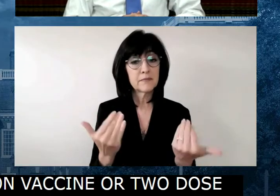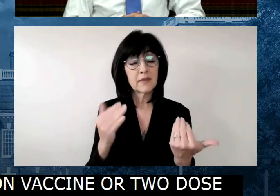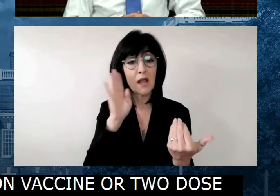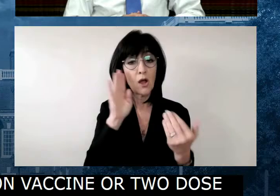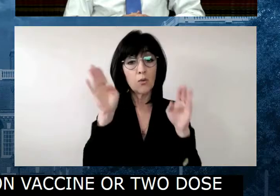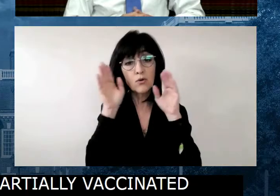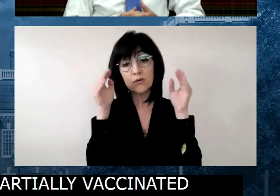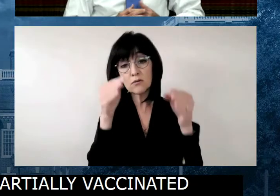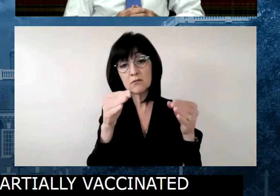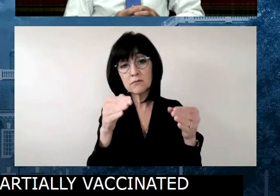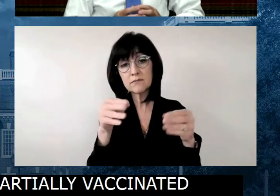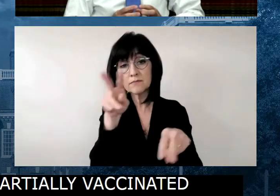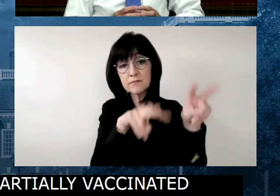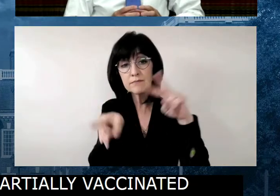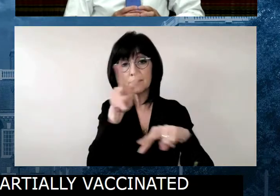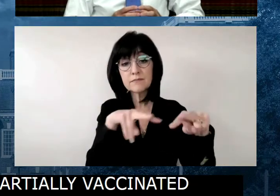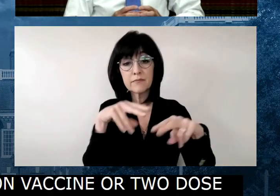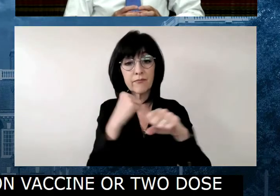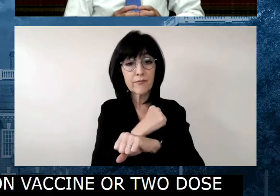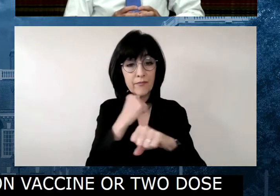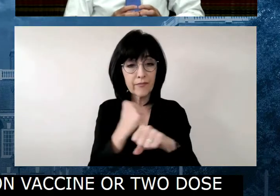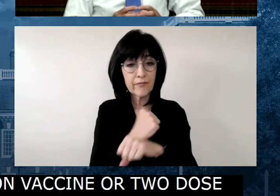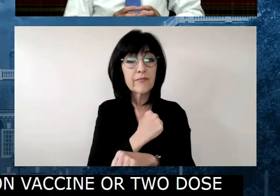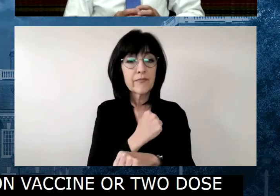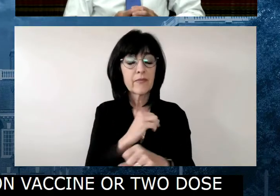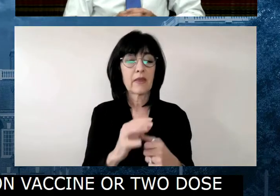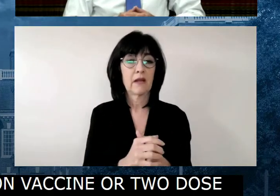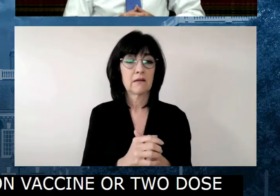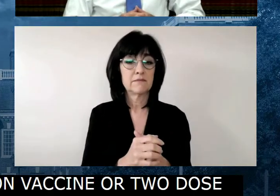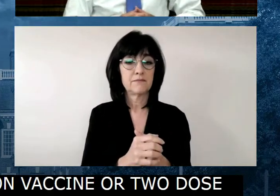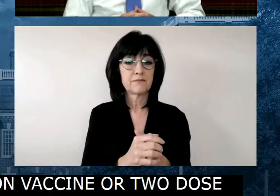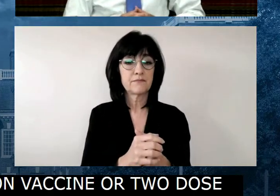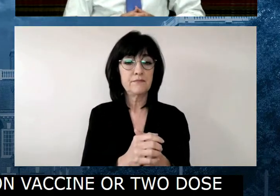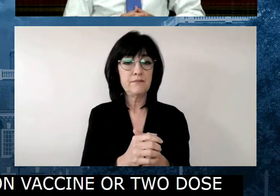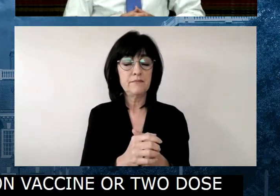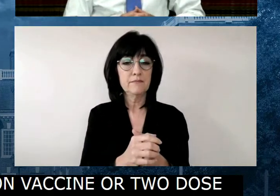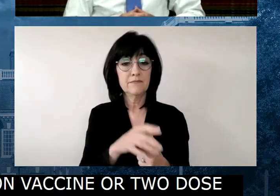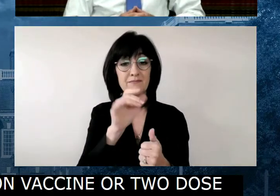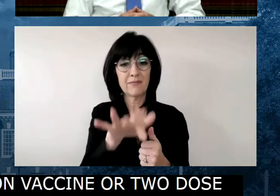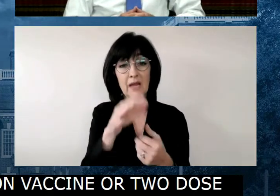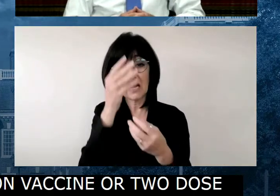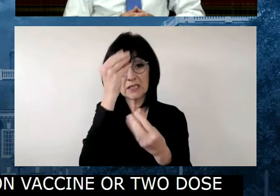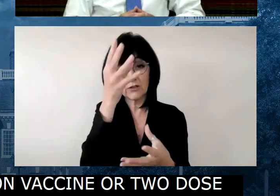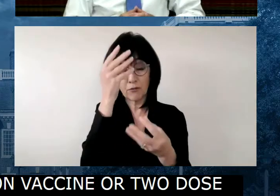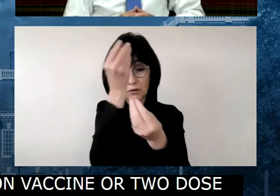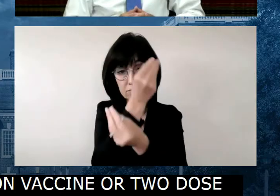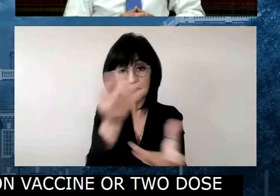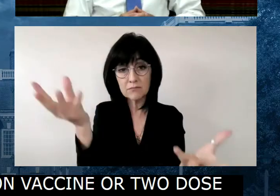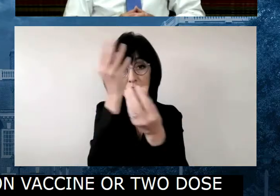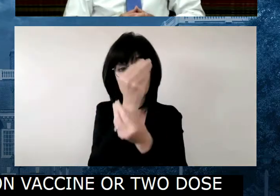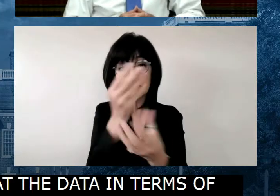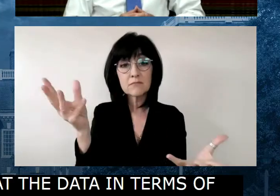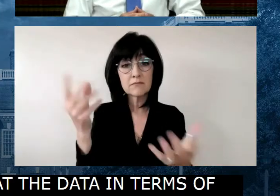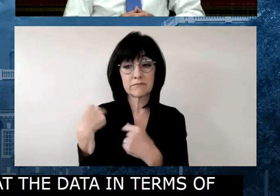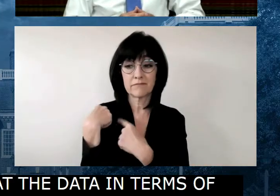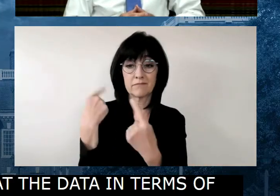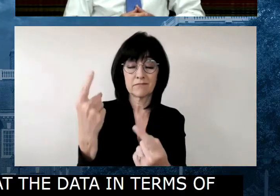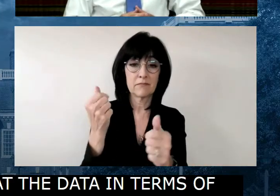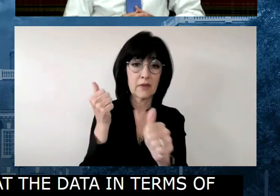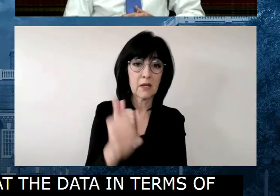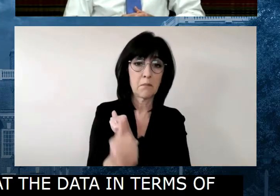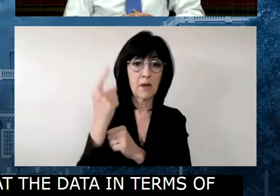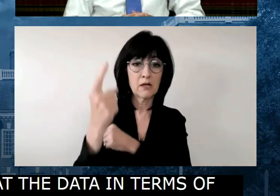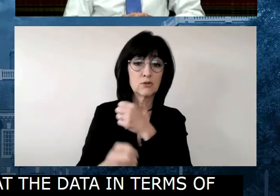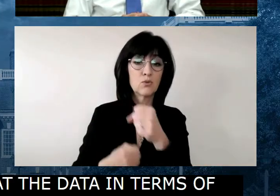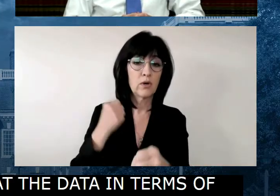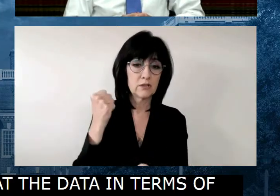of the spread, we've been looking at this information now for over a year, and you can see now we are meeting all of our